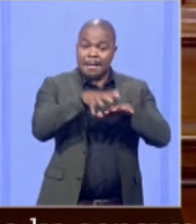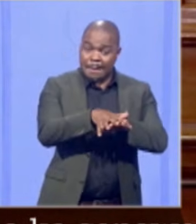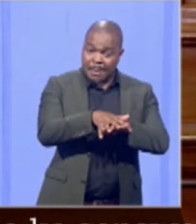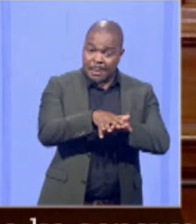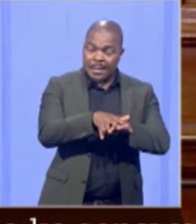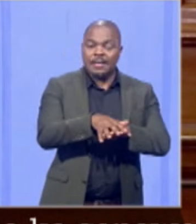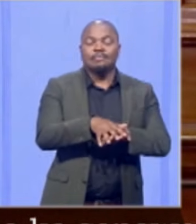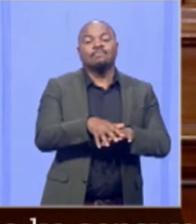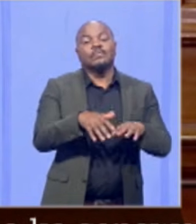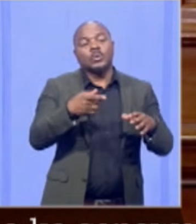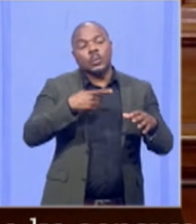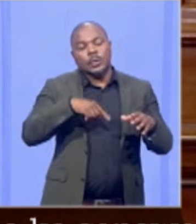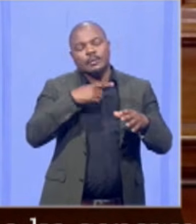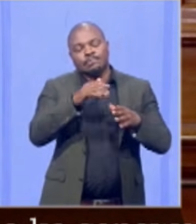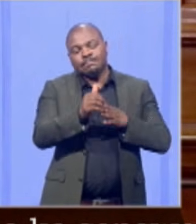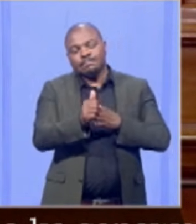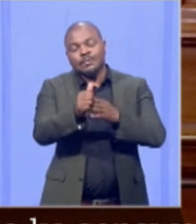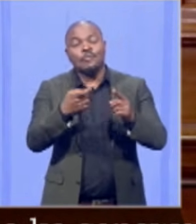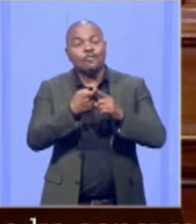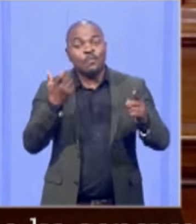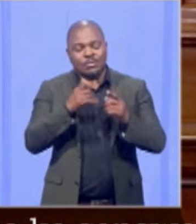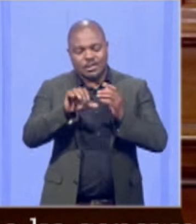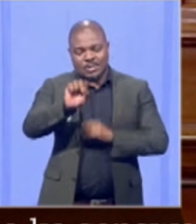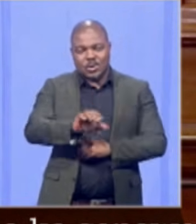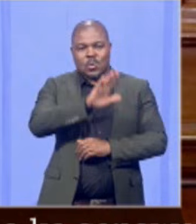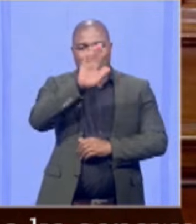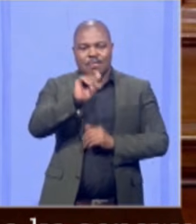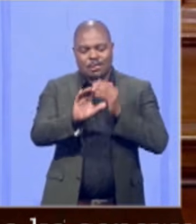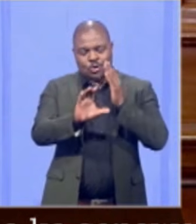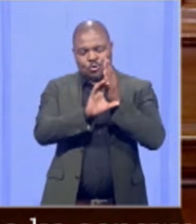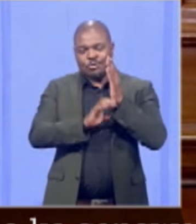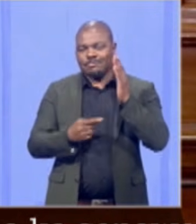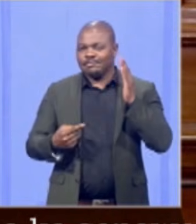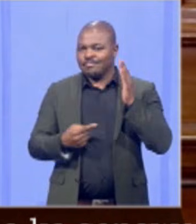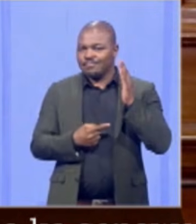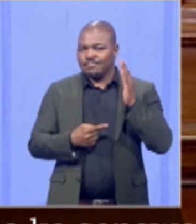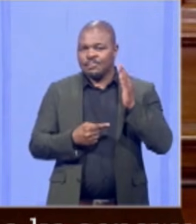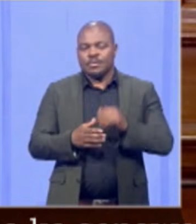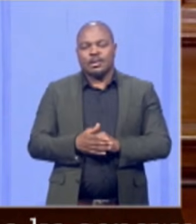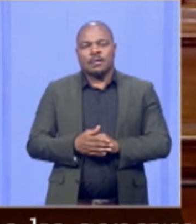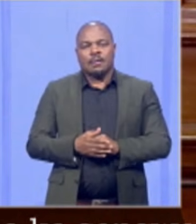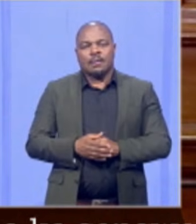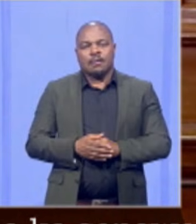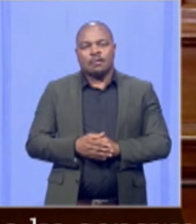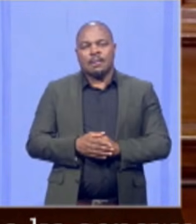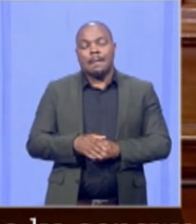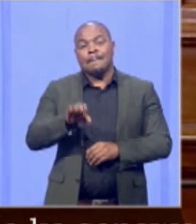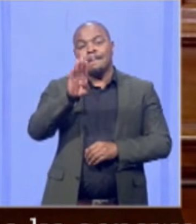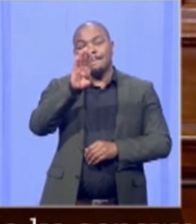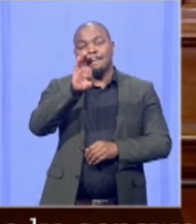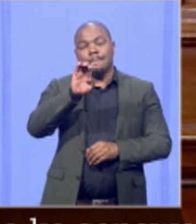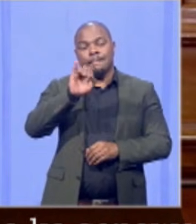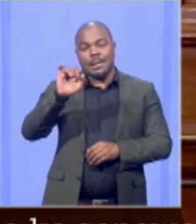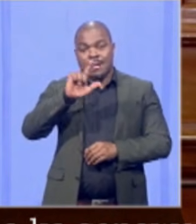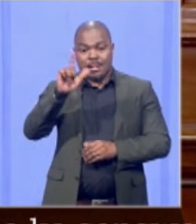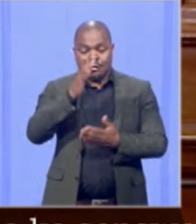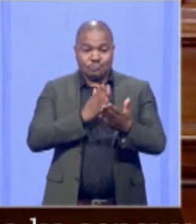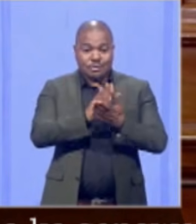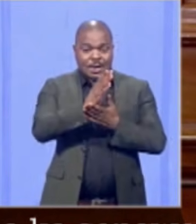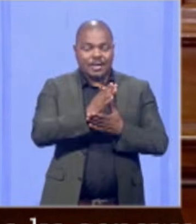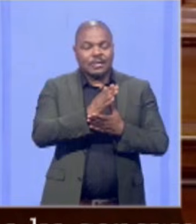ultimately guided by the Constitution of South Africa. The Bill of Rights guarantees the right of